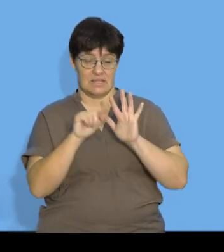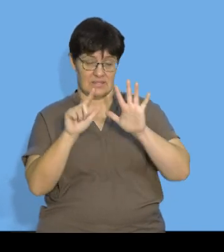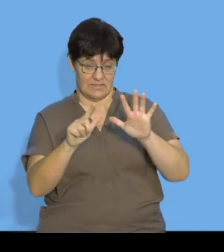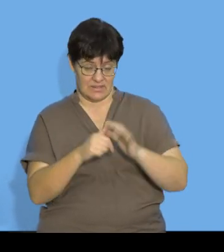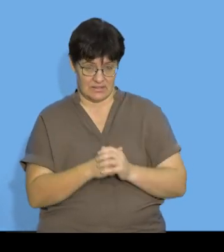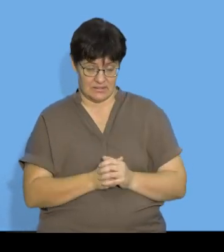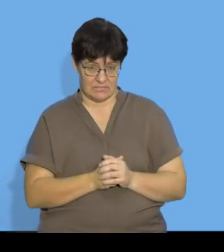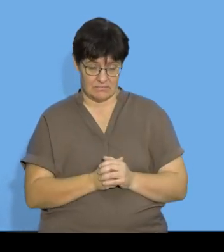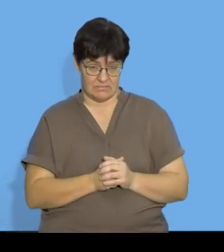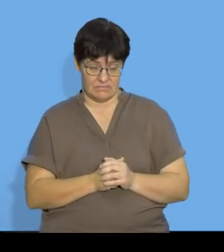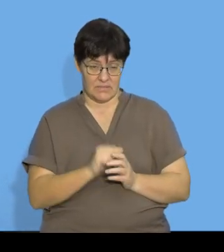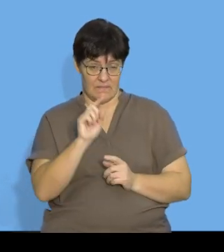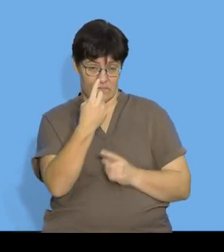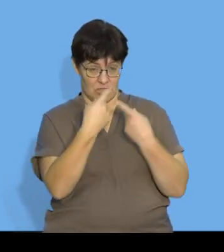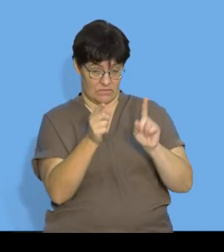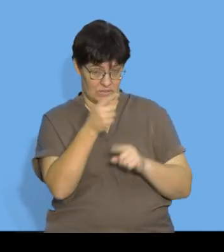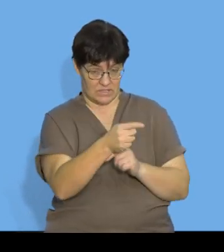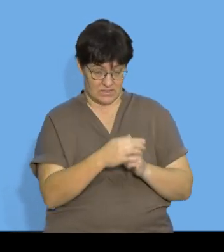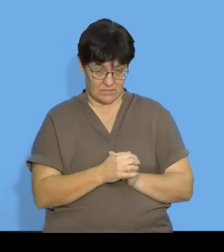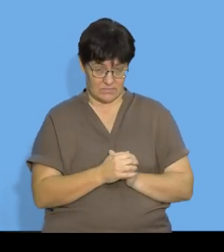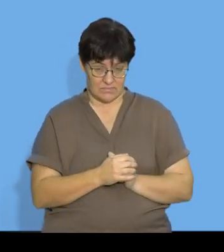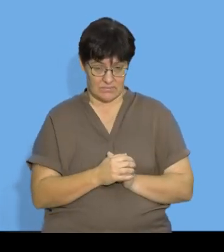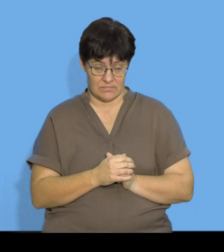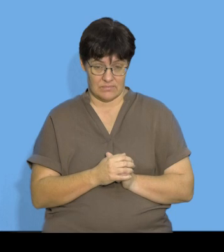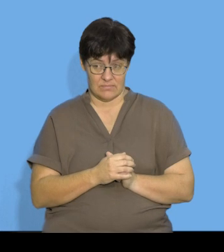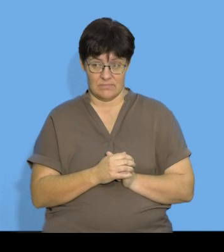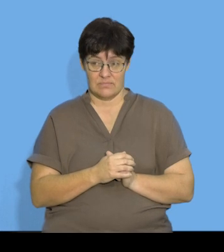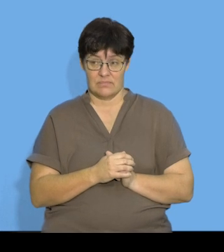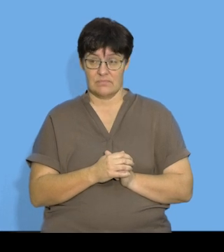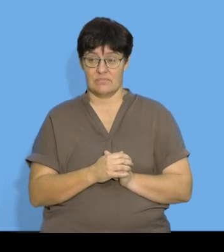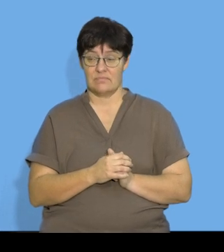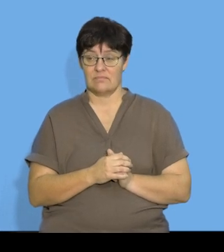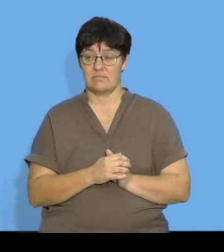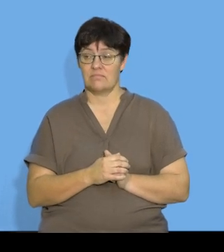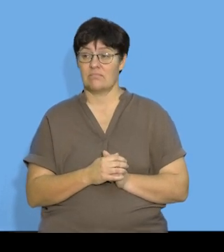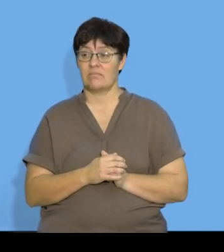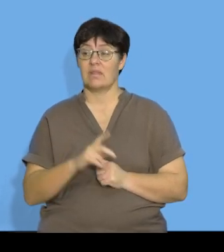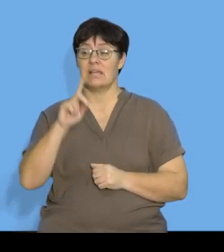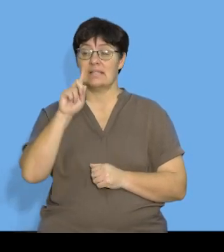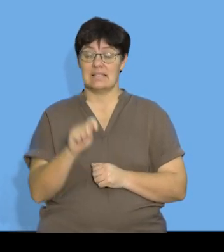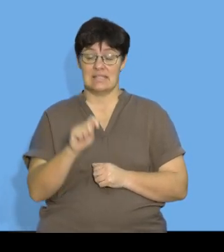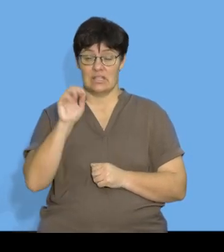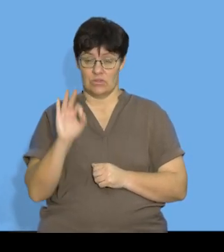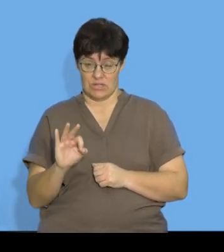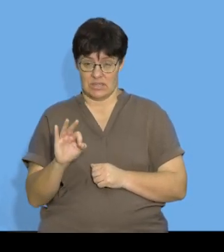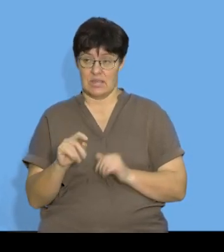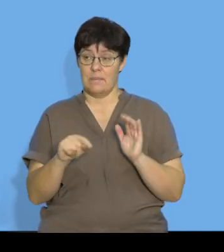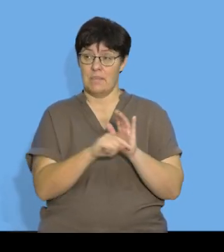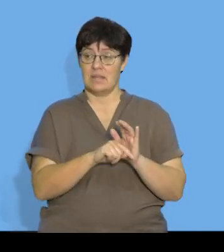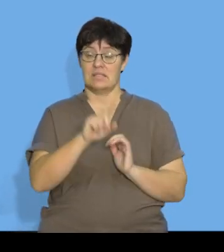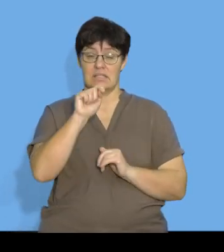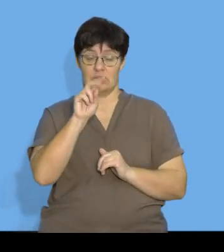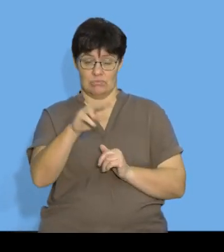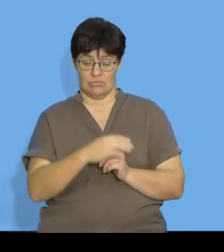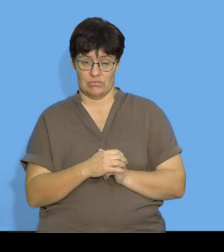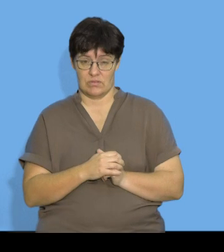7. So that's the first difference between the first 2 terms. Now we're going to look at T3 minus